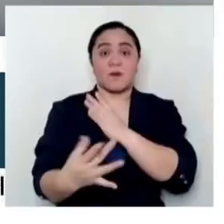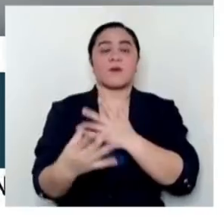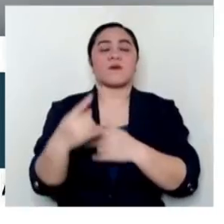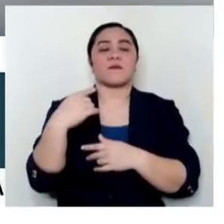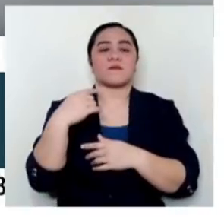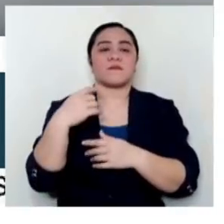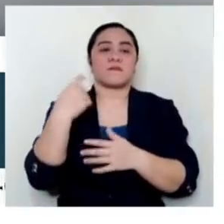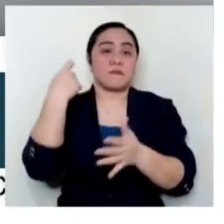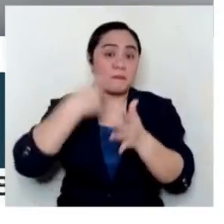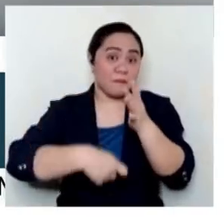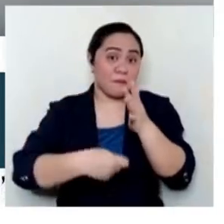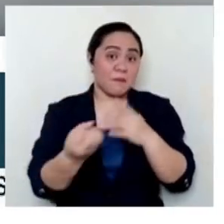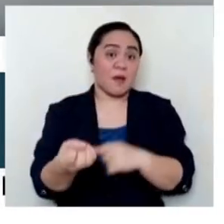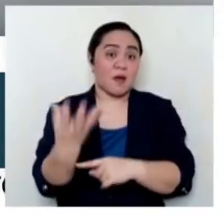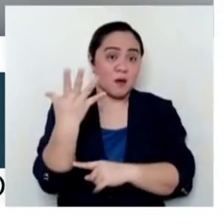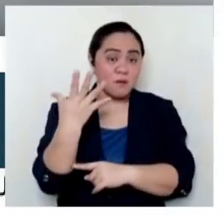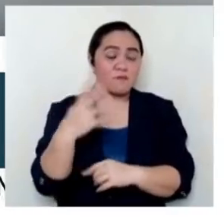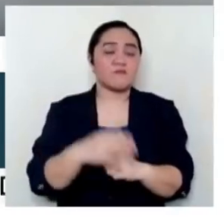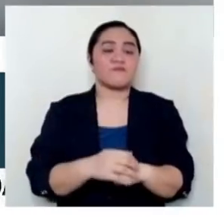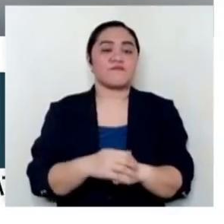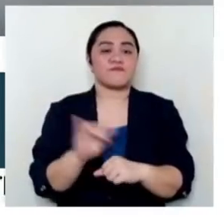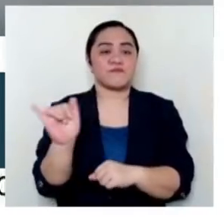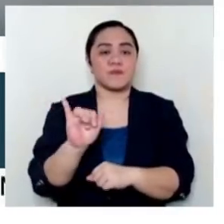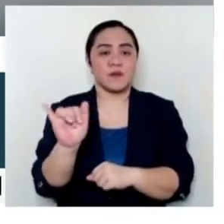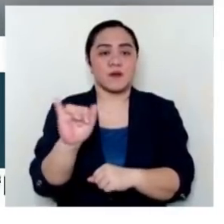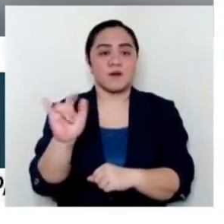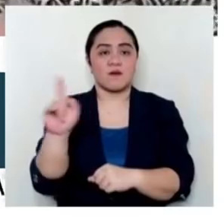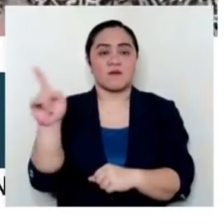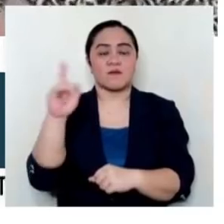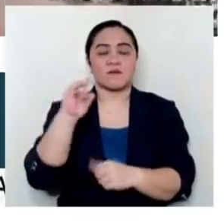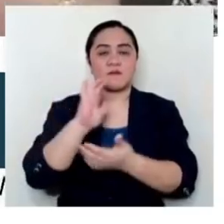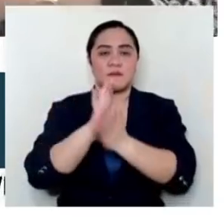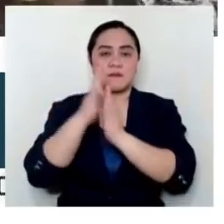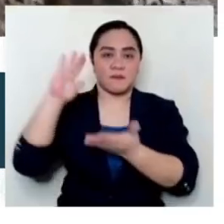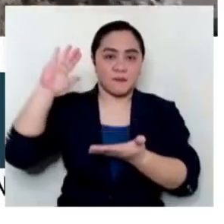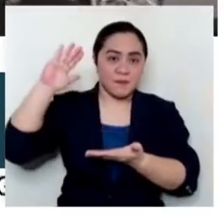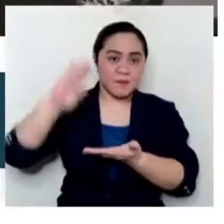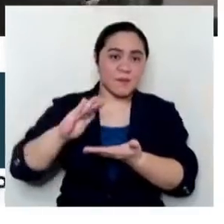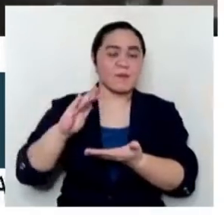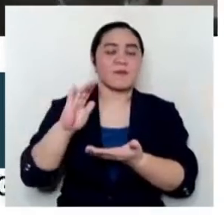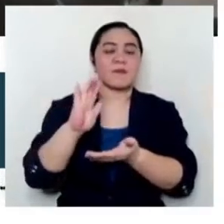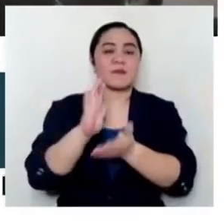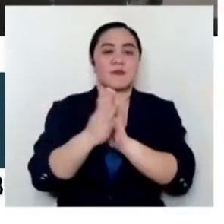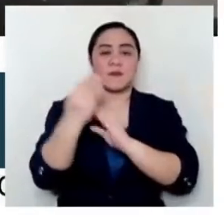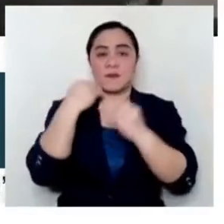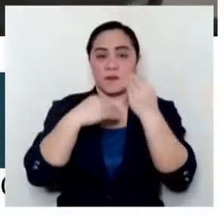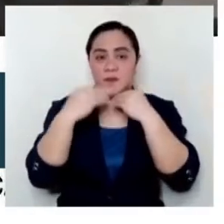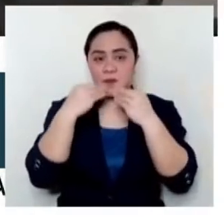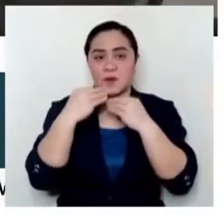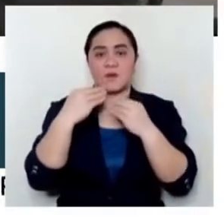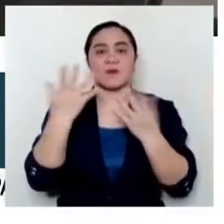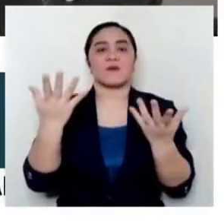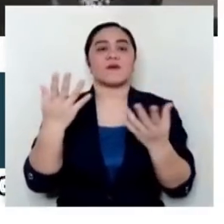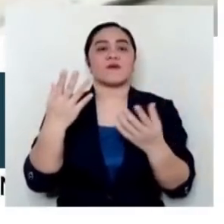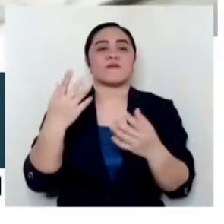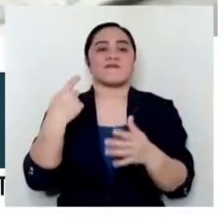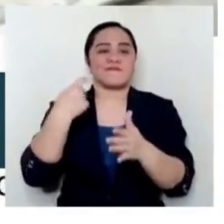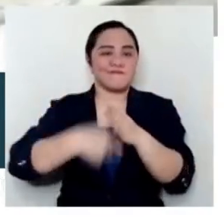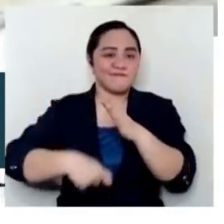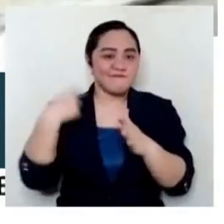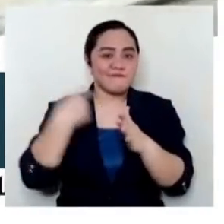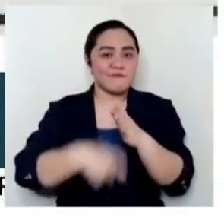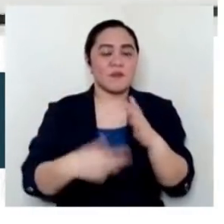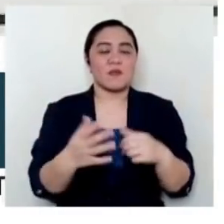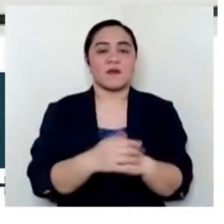They're about 20% lower than their peak. With regard to food prices, my